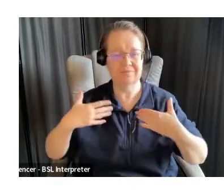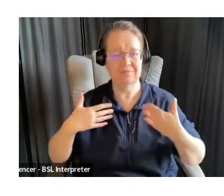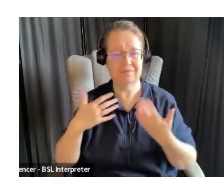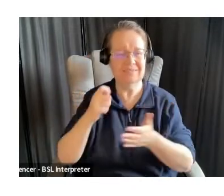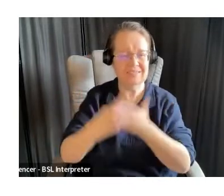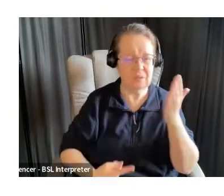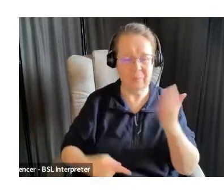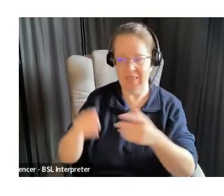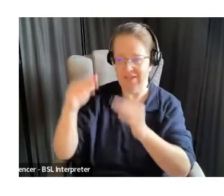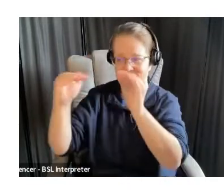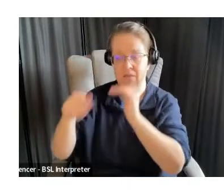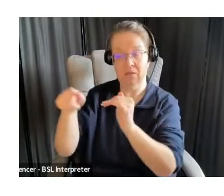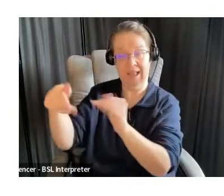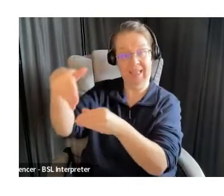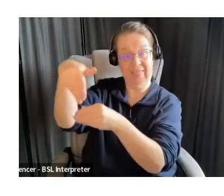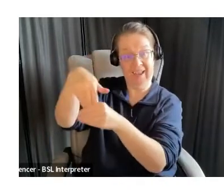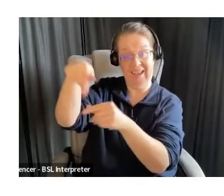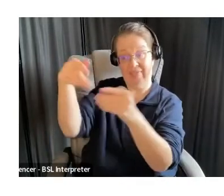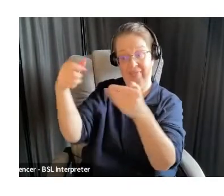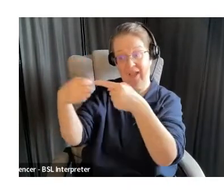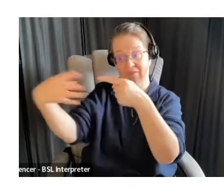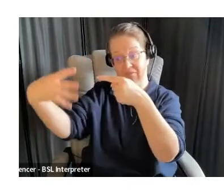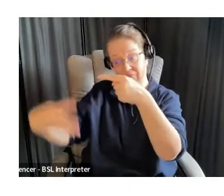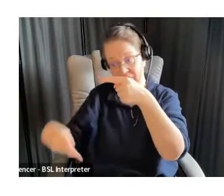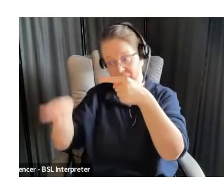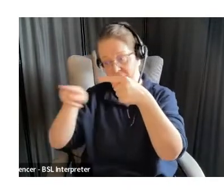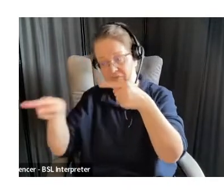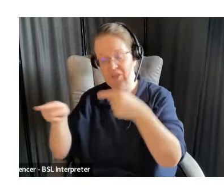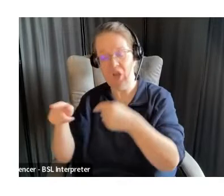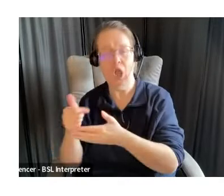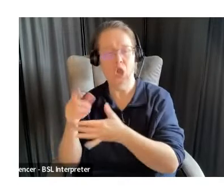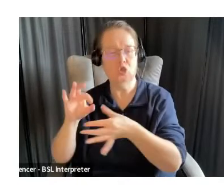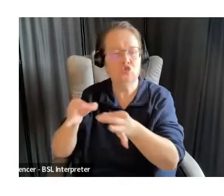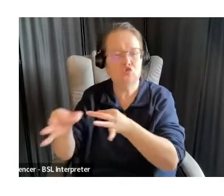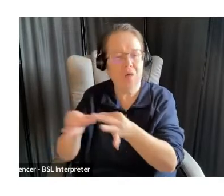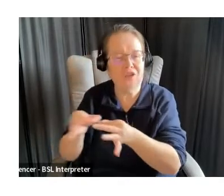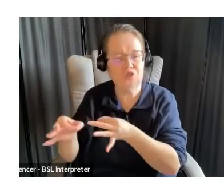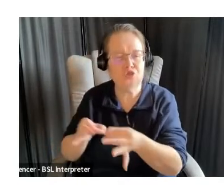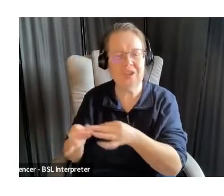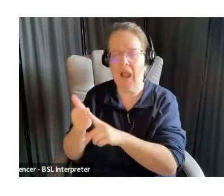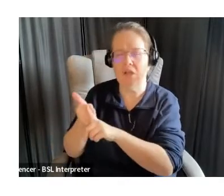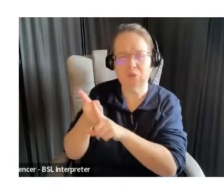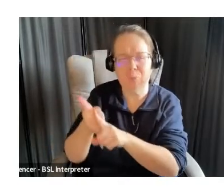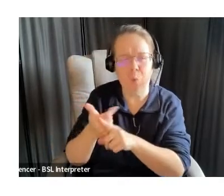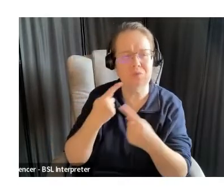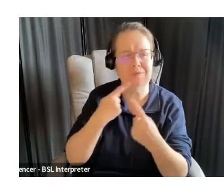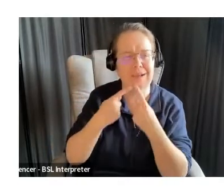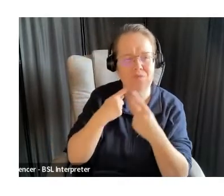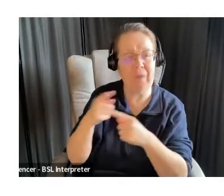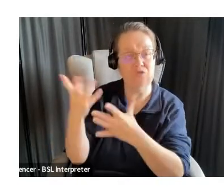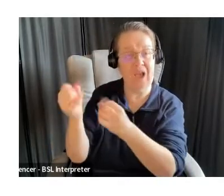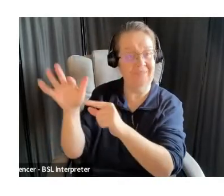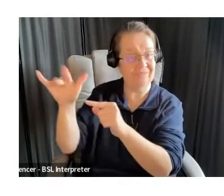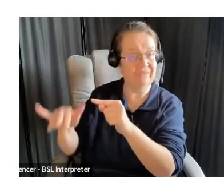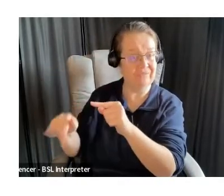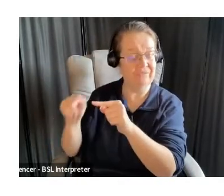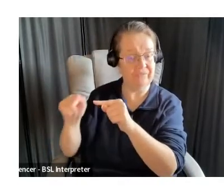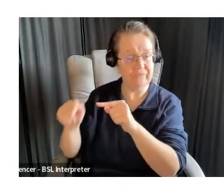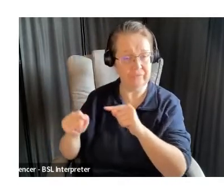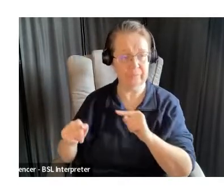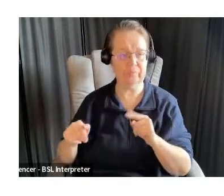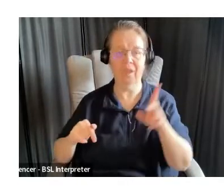offers strategies and support information around how you can thrive in the world of work. But